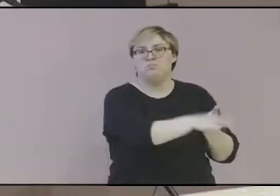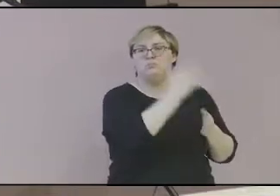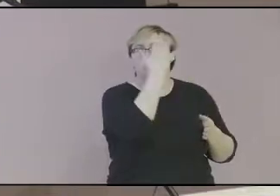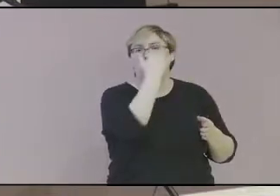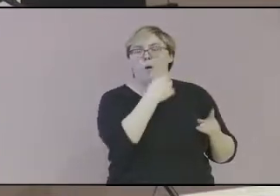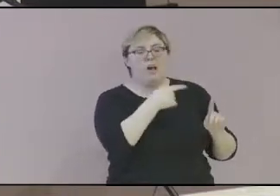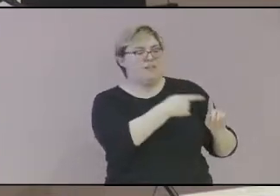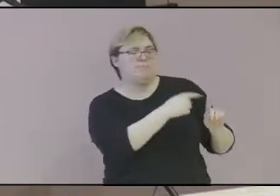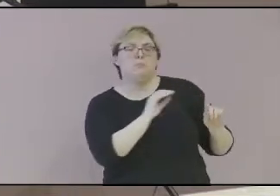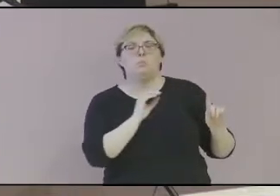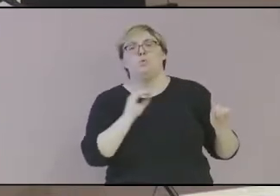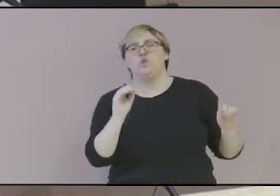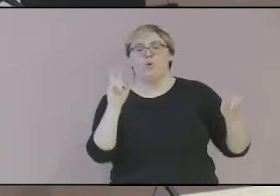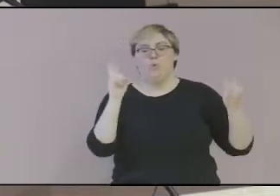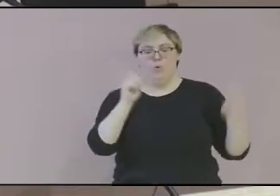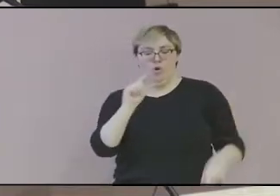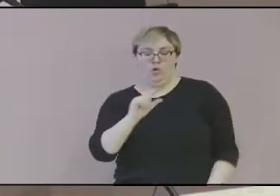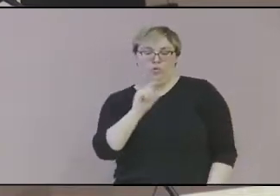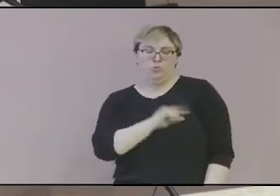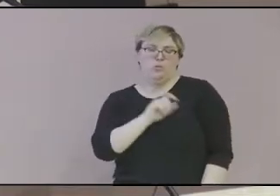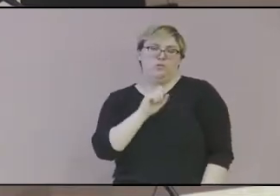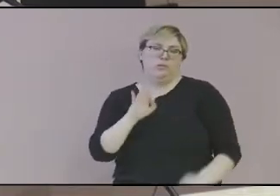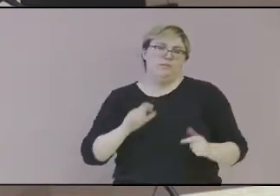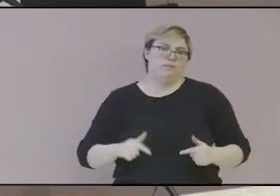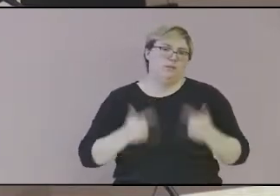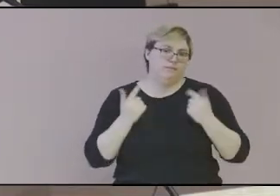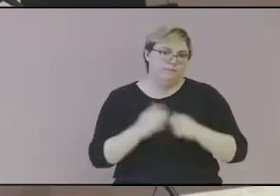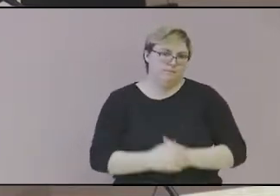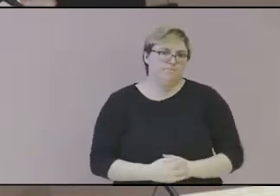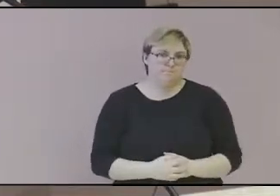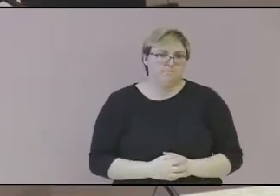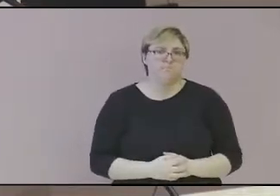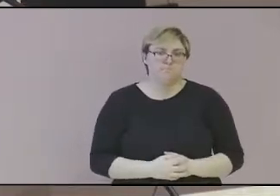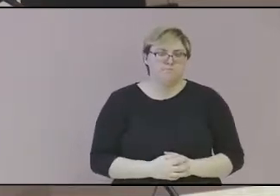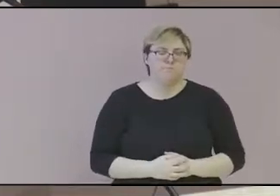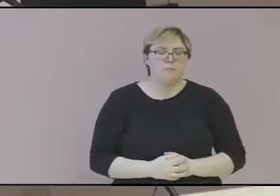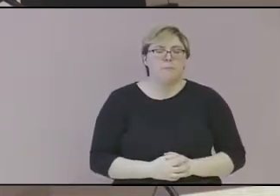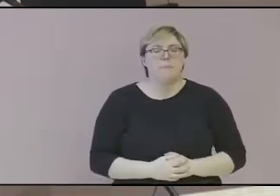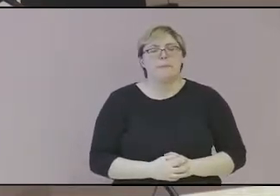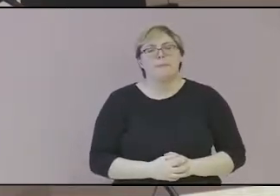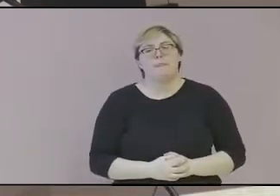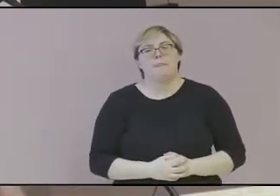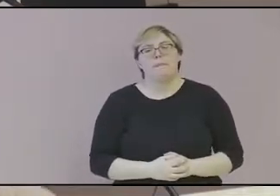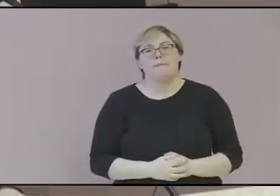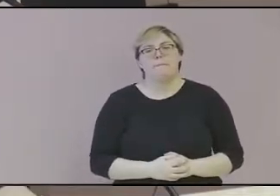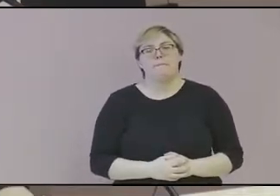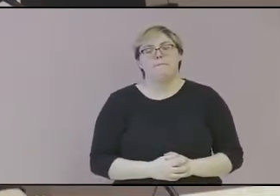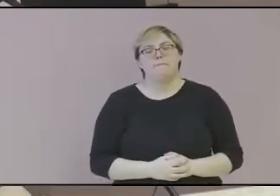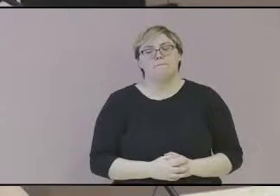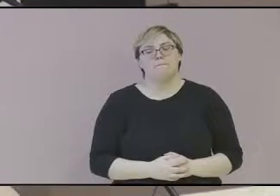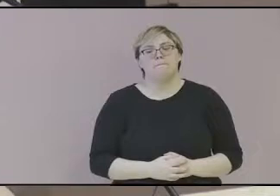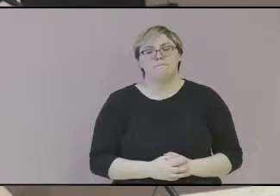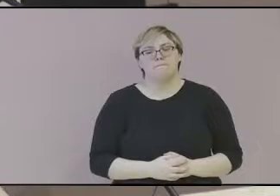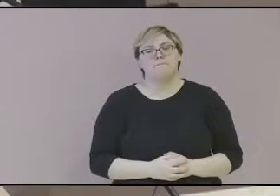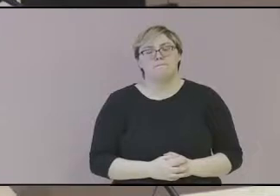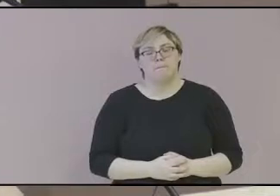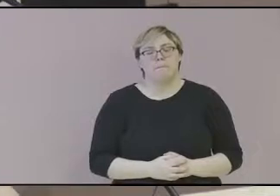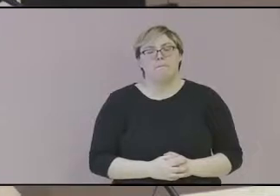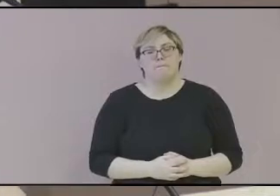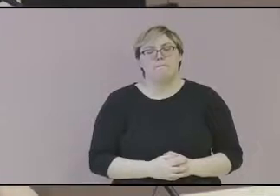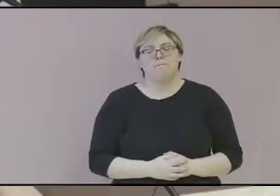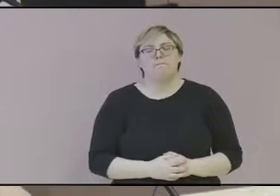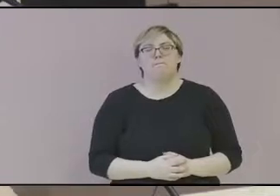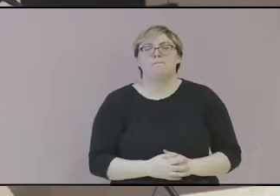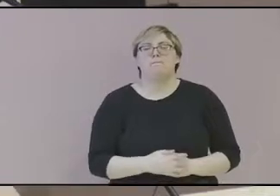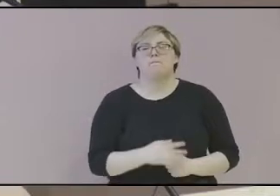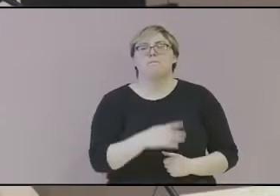So when the New York State Task Force on Life and the Law, a bioethics advisory group established by Mario Cuomo when he was